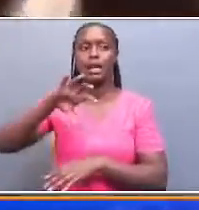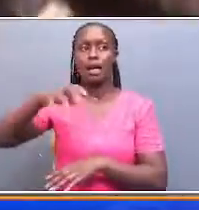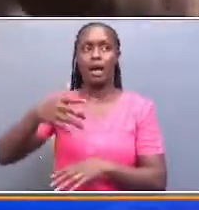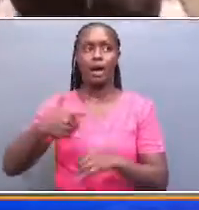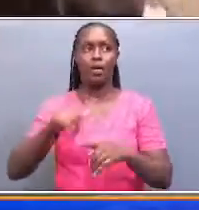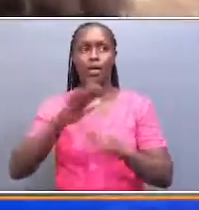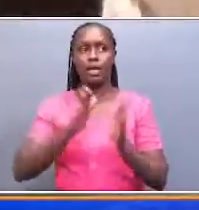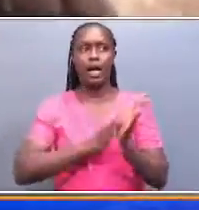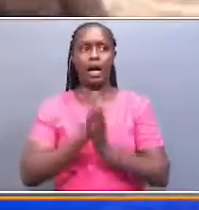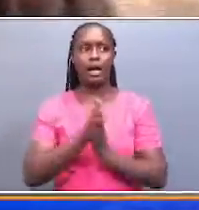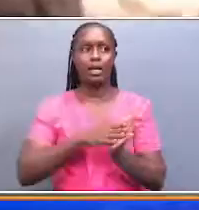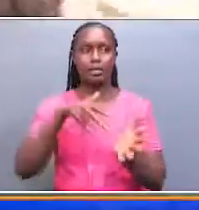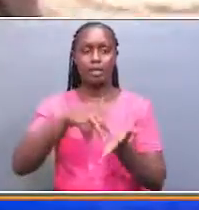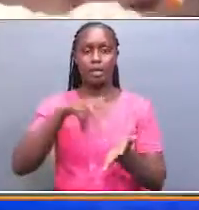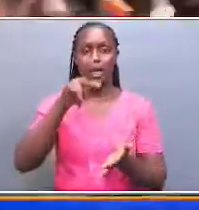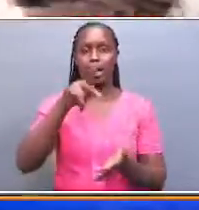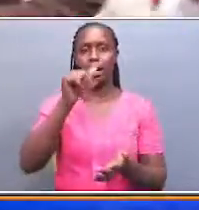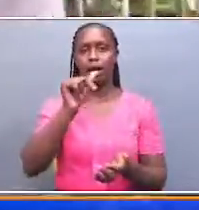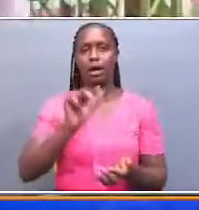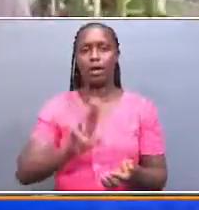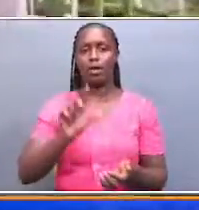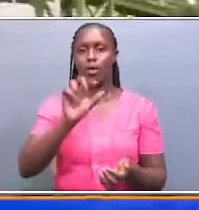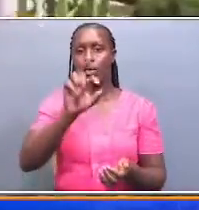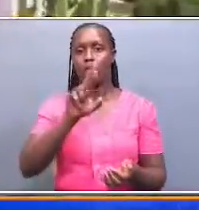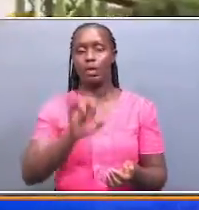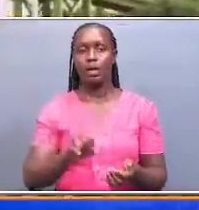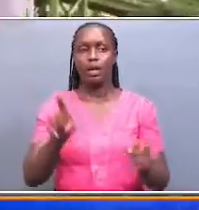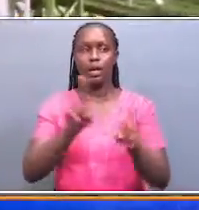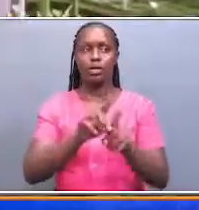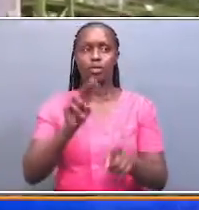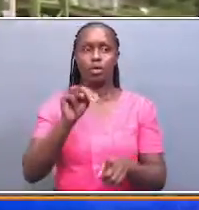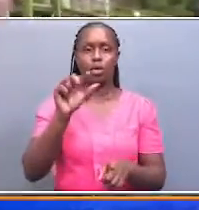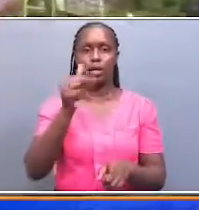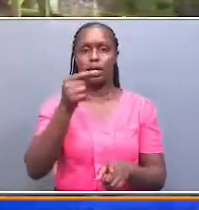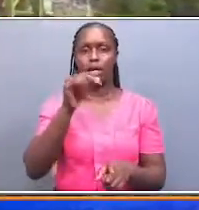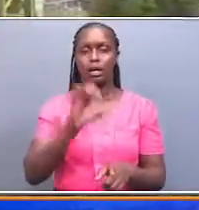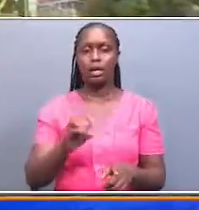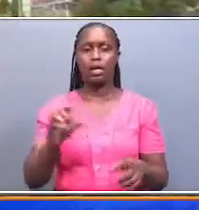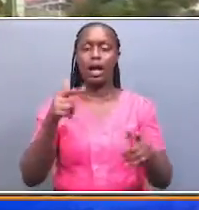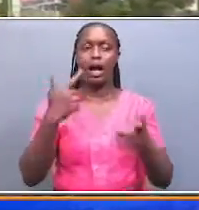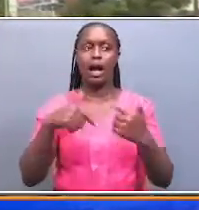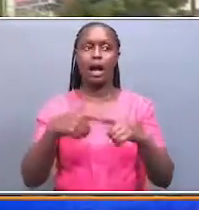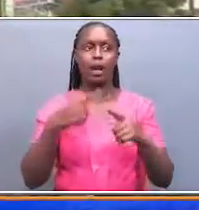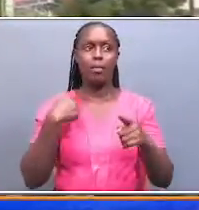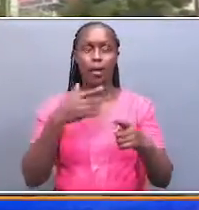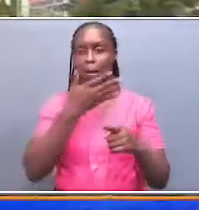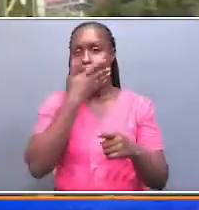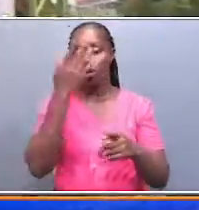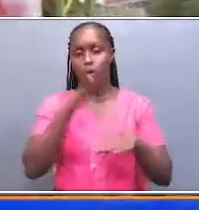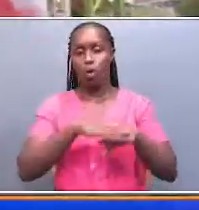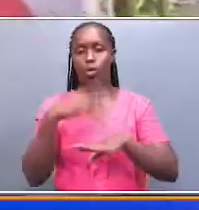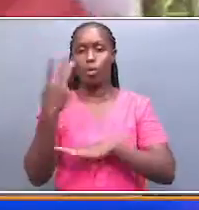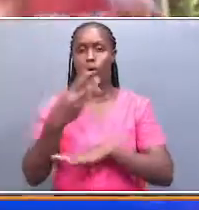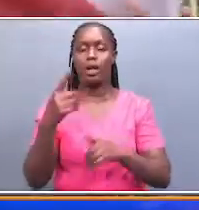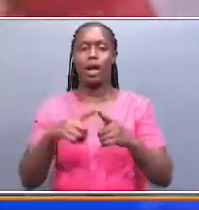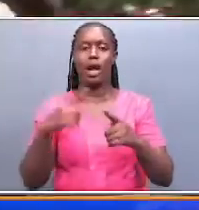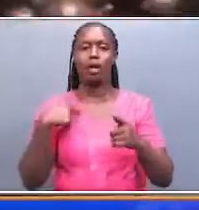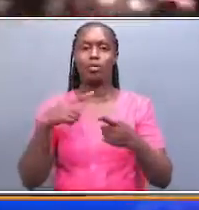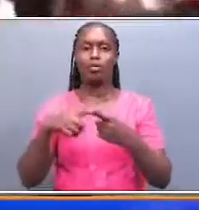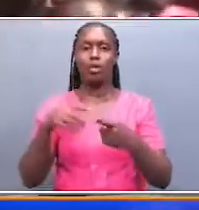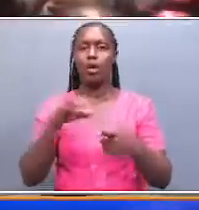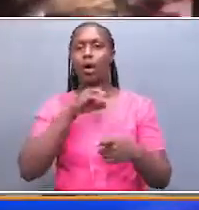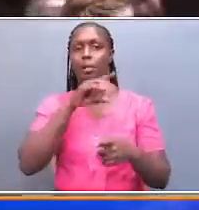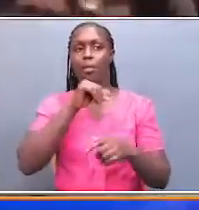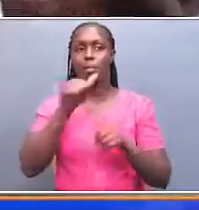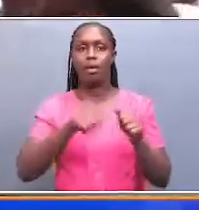Agnes Kagori and Richard Ngatia camped outside the party's headquarters for the better part of Wednesday in protests over a move by the party